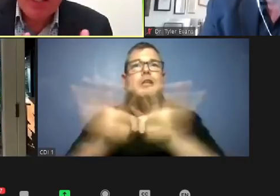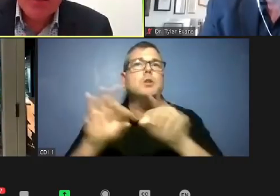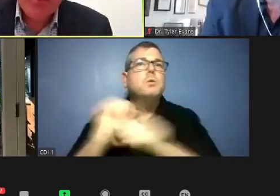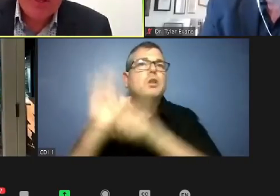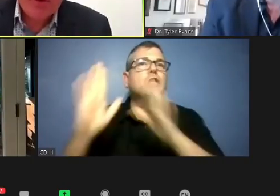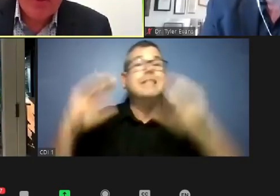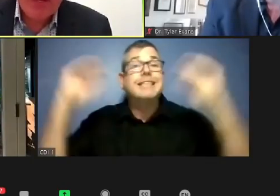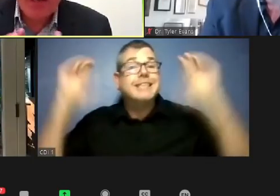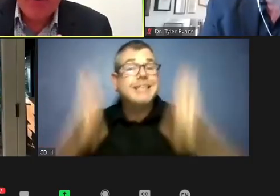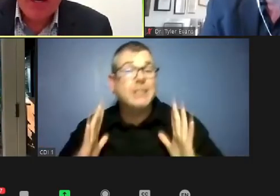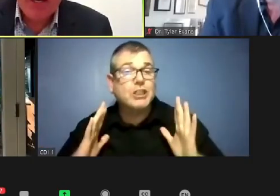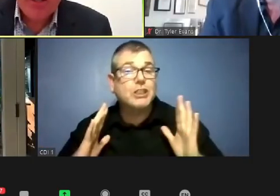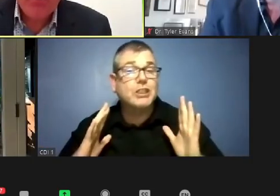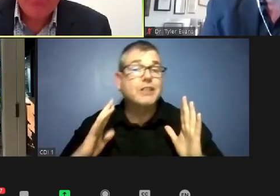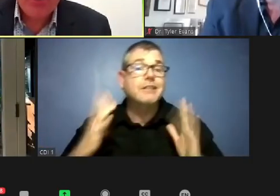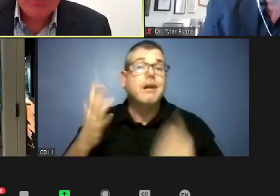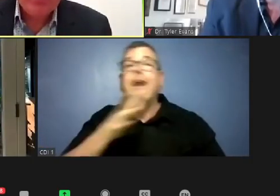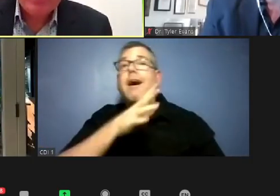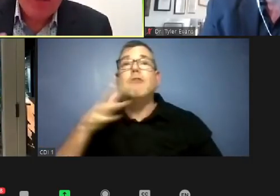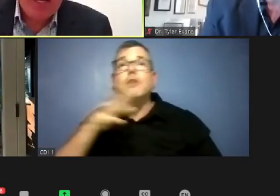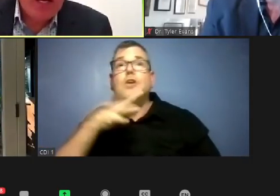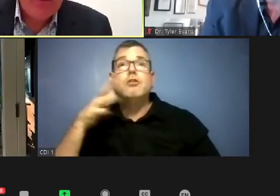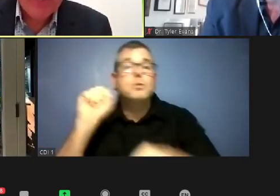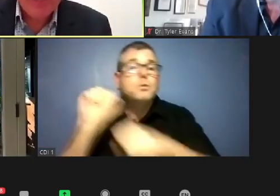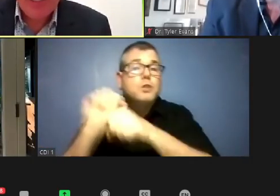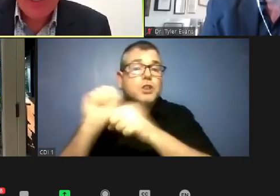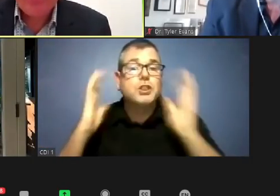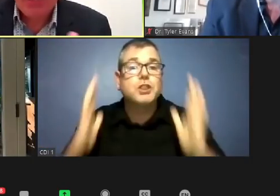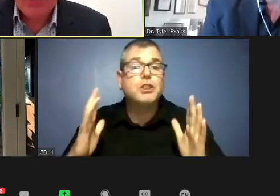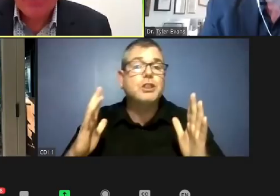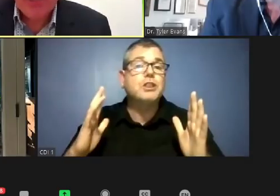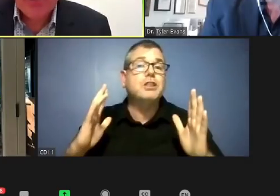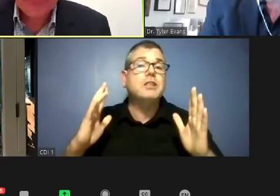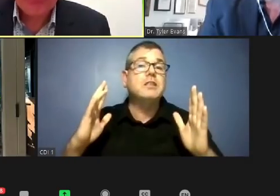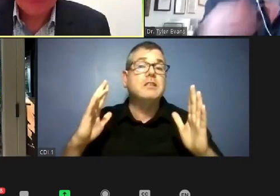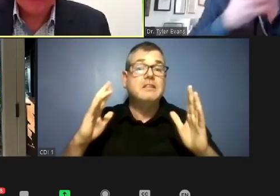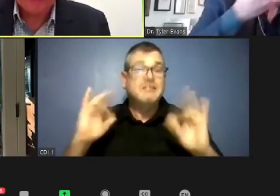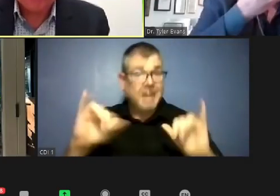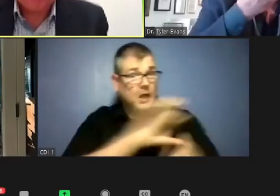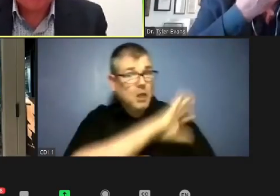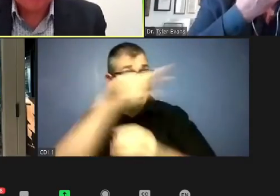be incorporated with that other age cohort, depending on state guidance at that time.